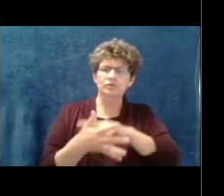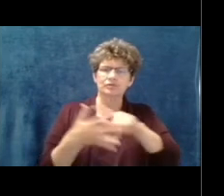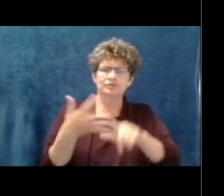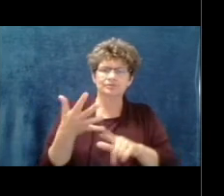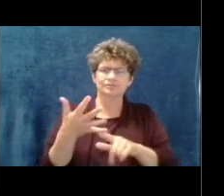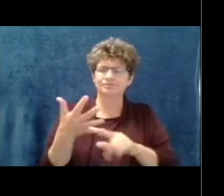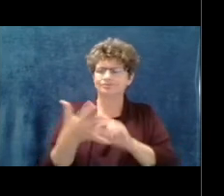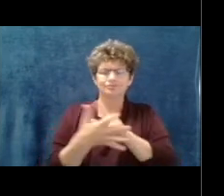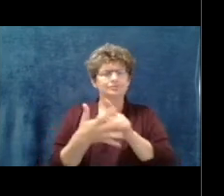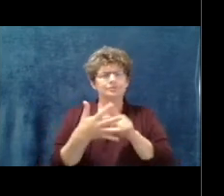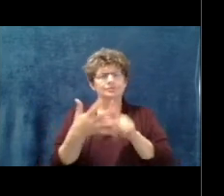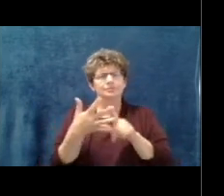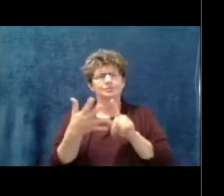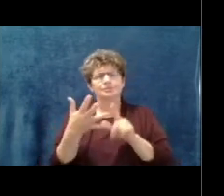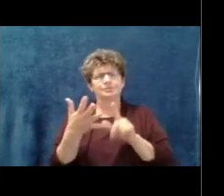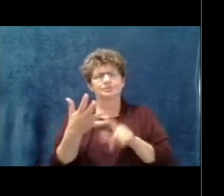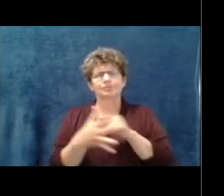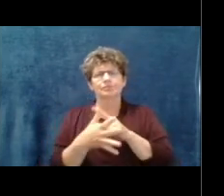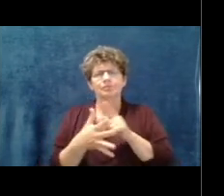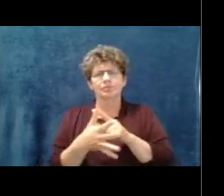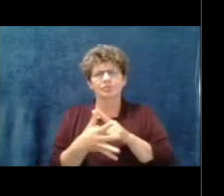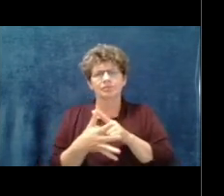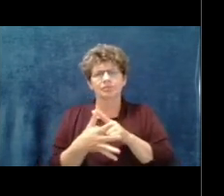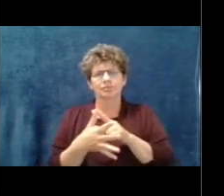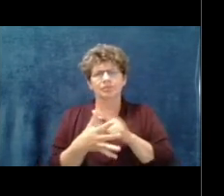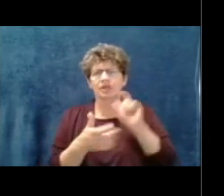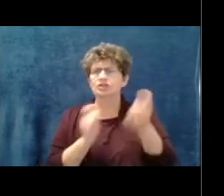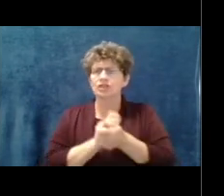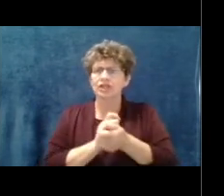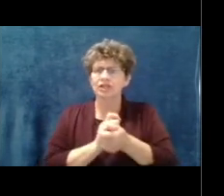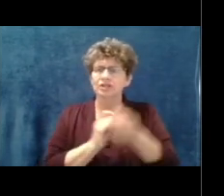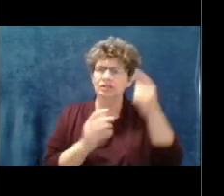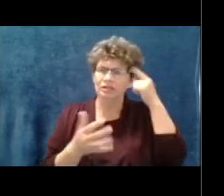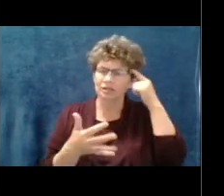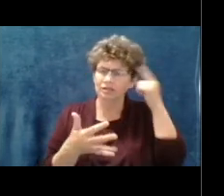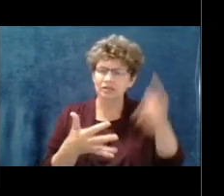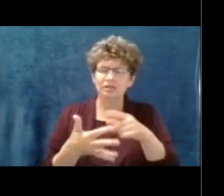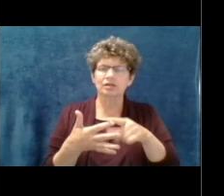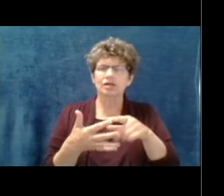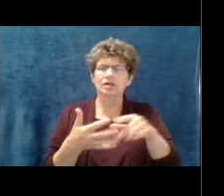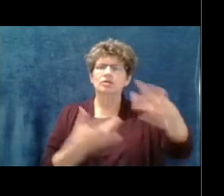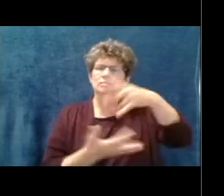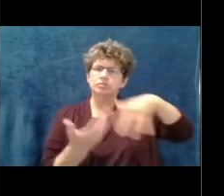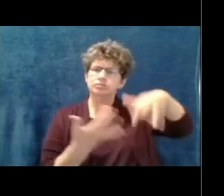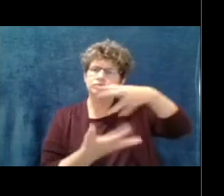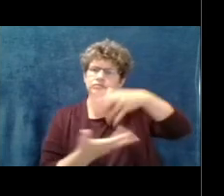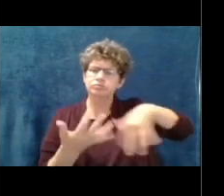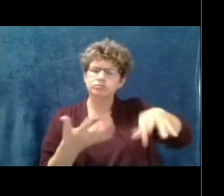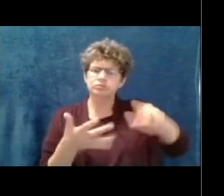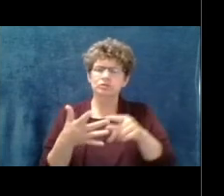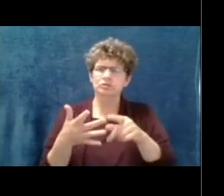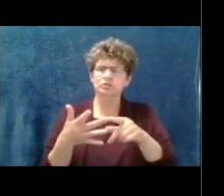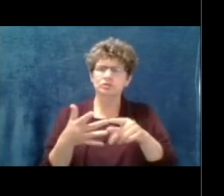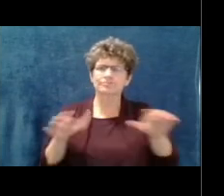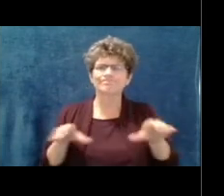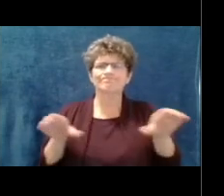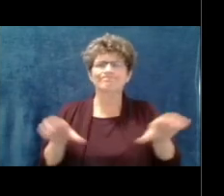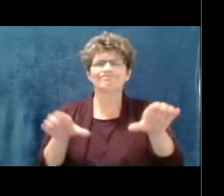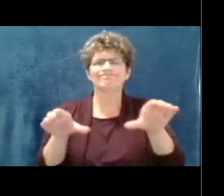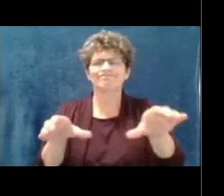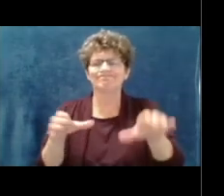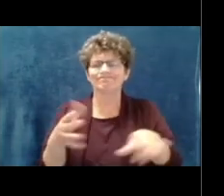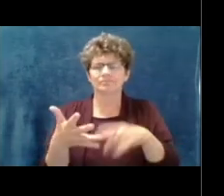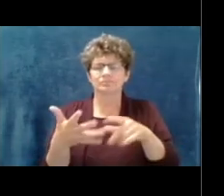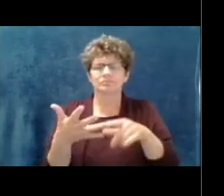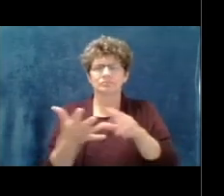5 prescriptions for healthy aging? Changing how we think about aging, staying socially connected, keeping physically active, engaging in lifelong